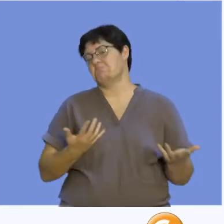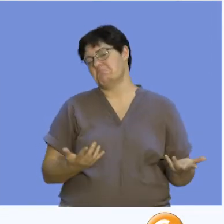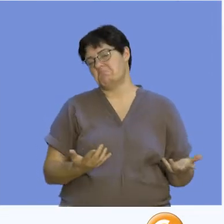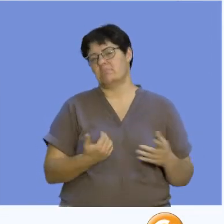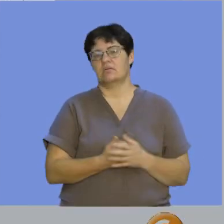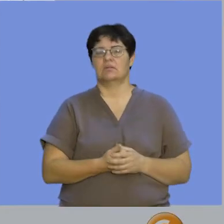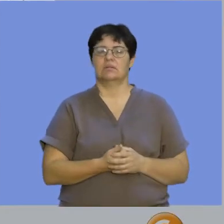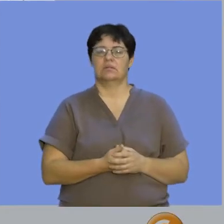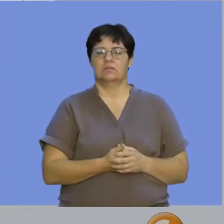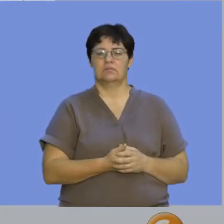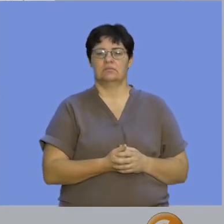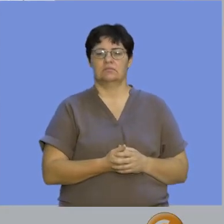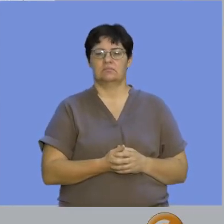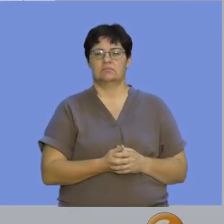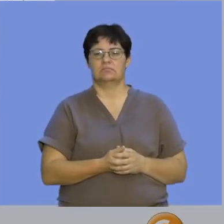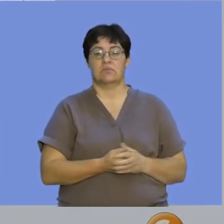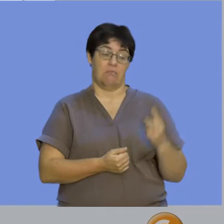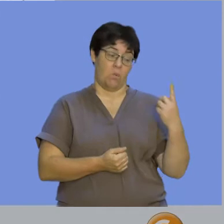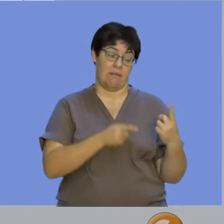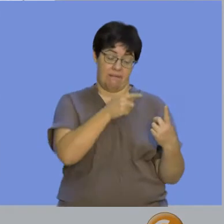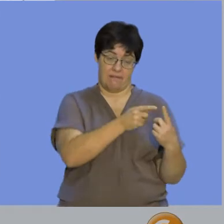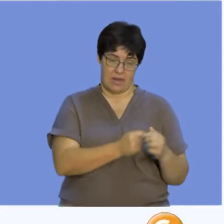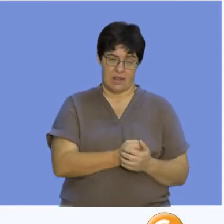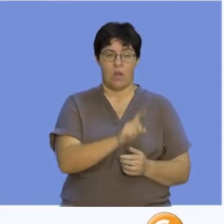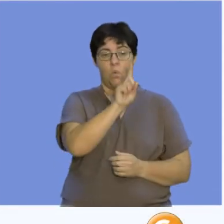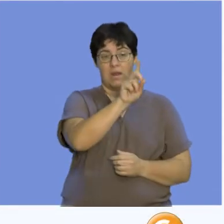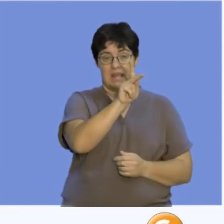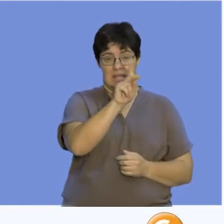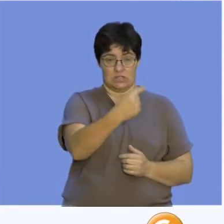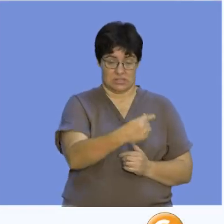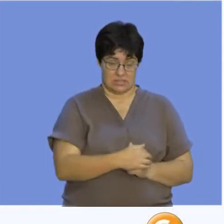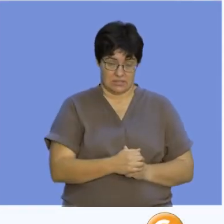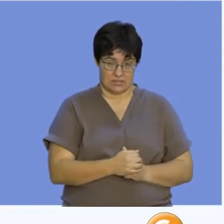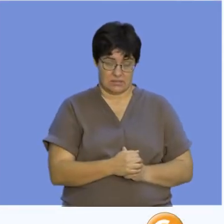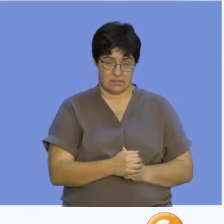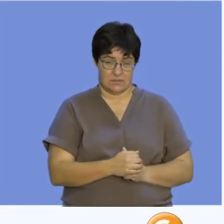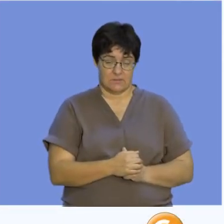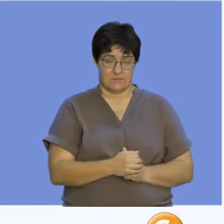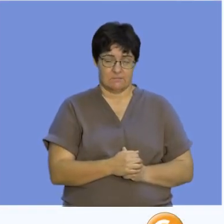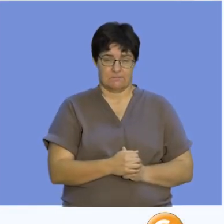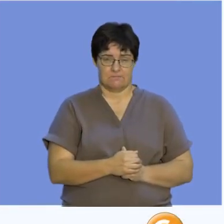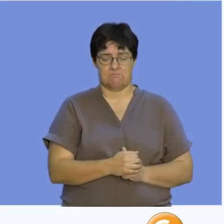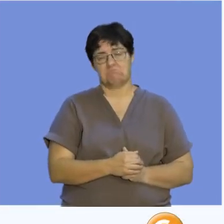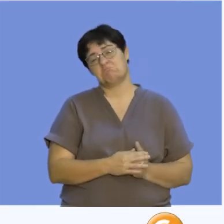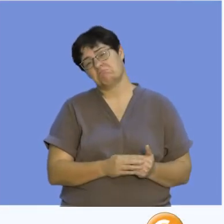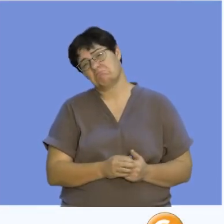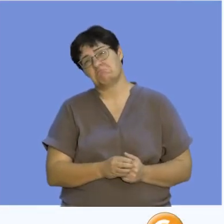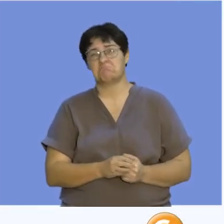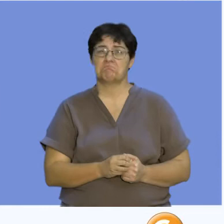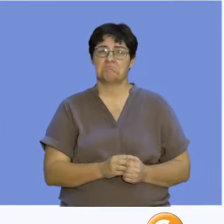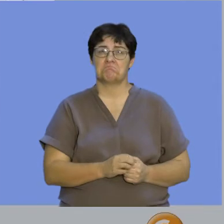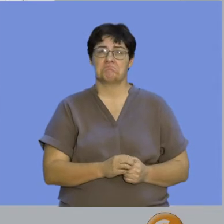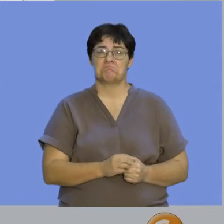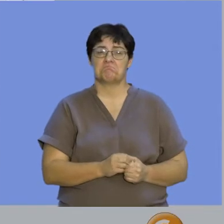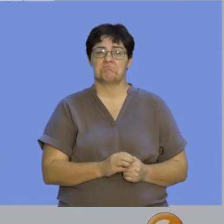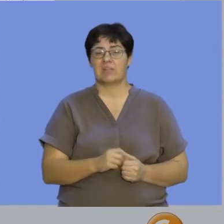make number 1, 1 kilogram, okay. Let's make